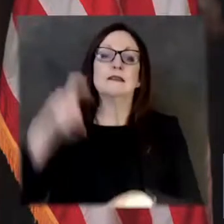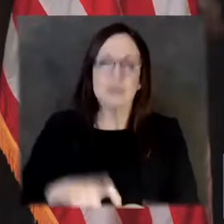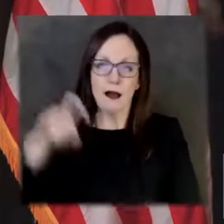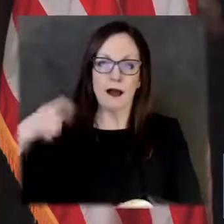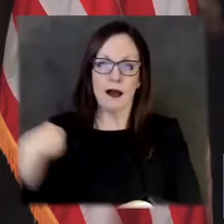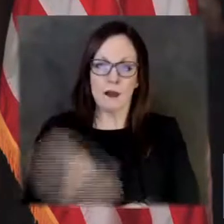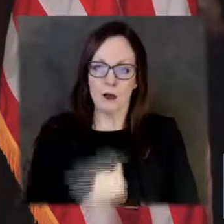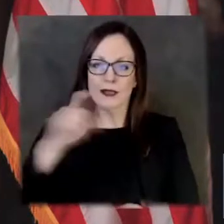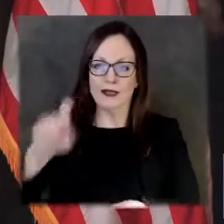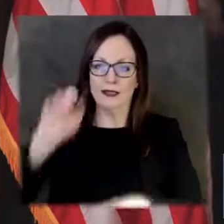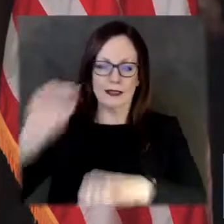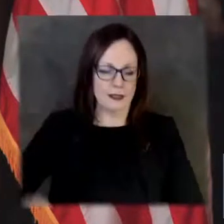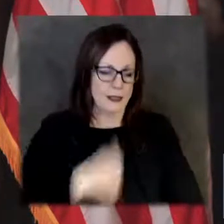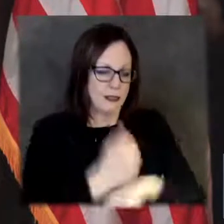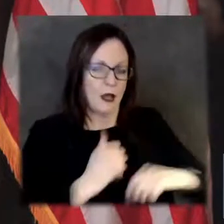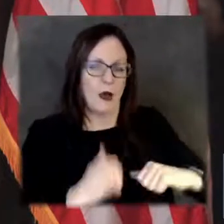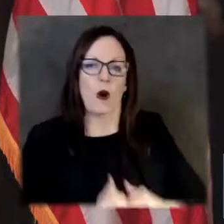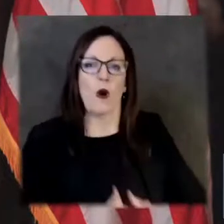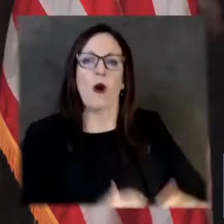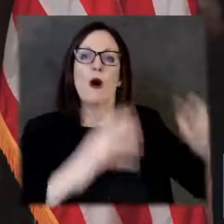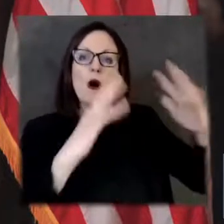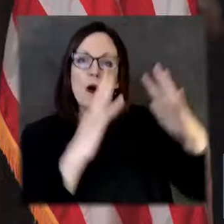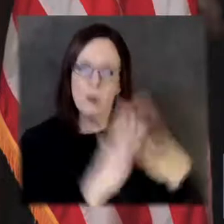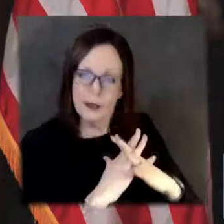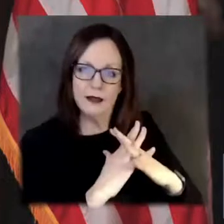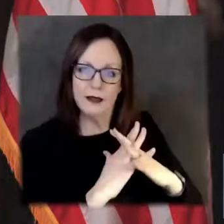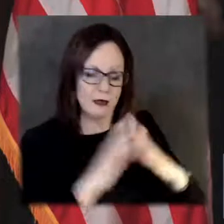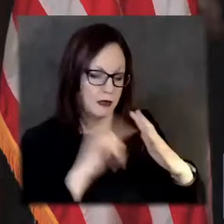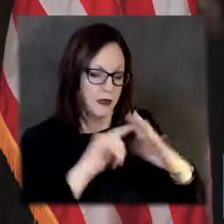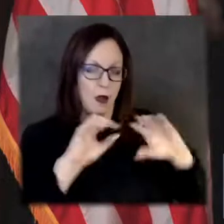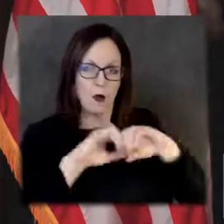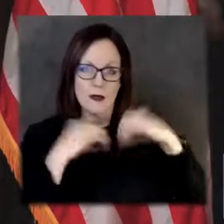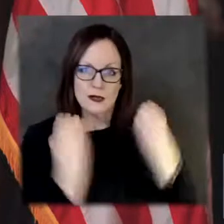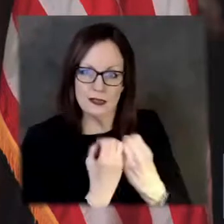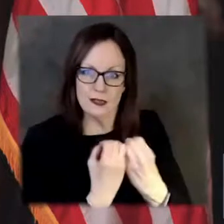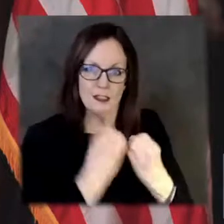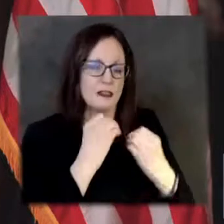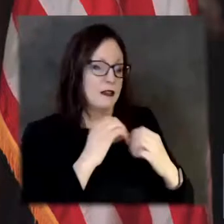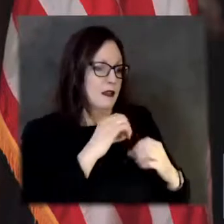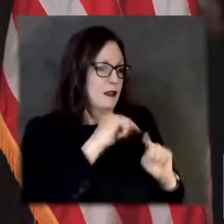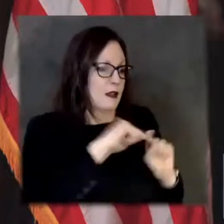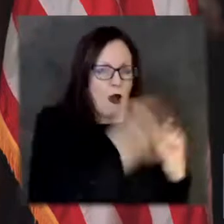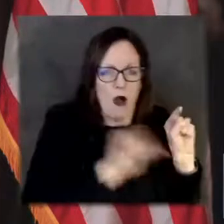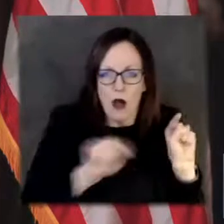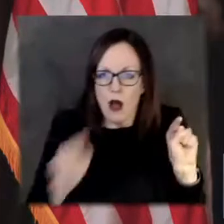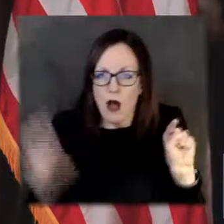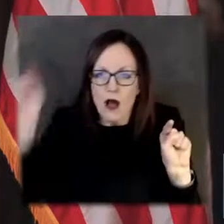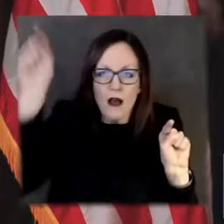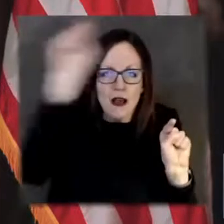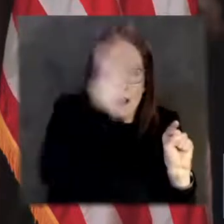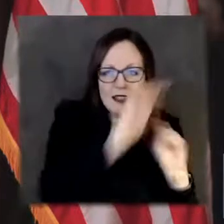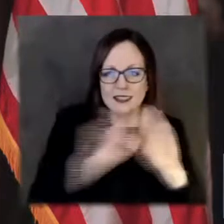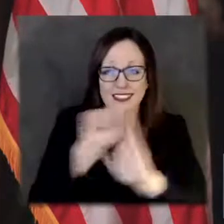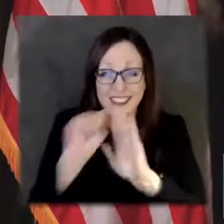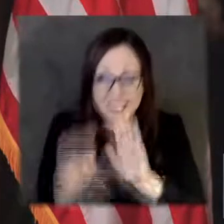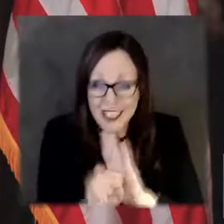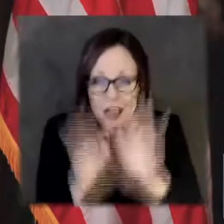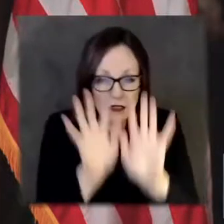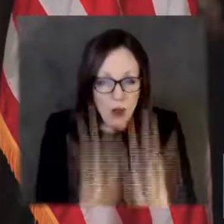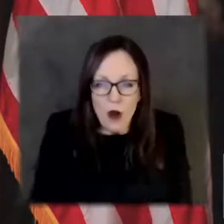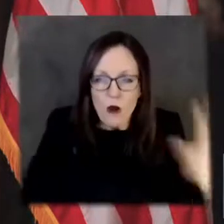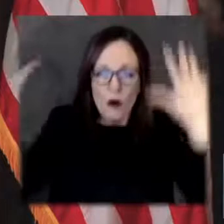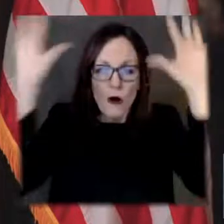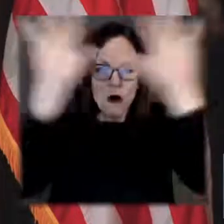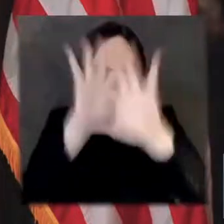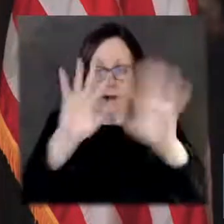and creating smaller, community-based facilities across our state and make sure that our kids get the same